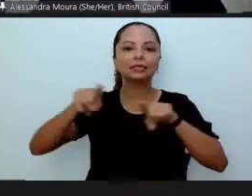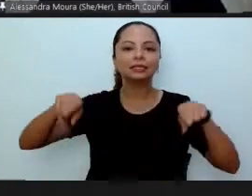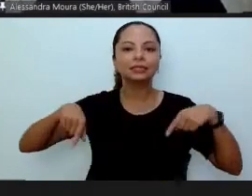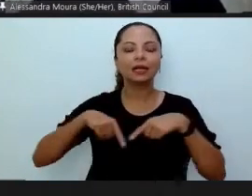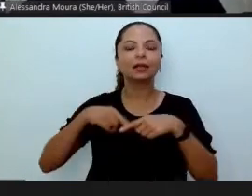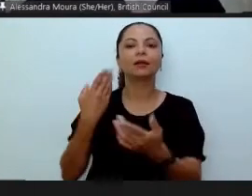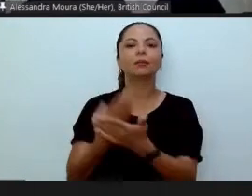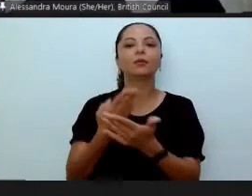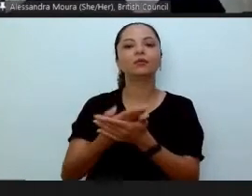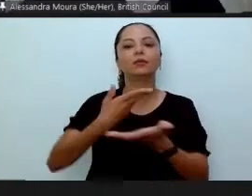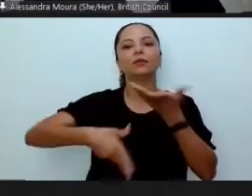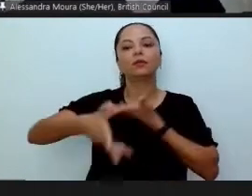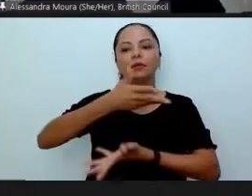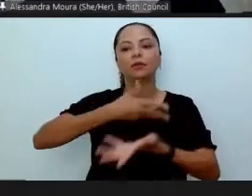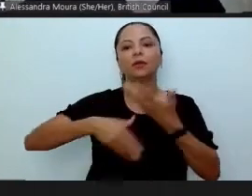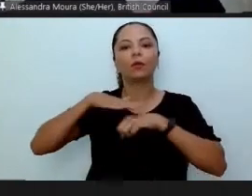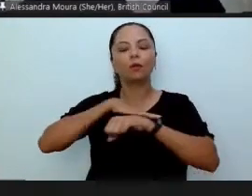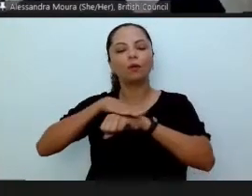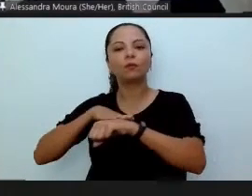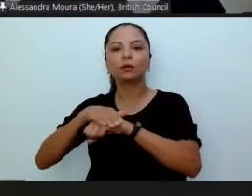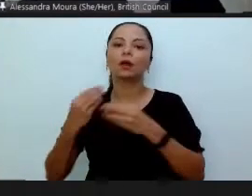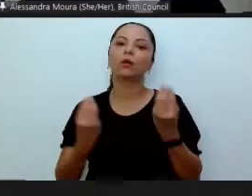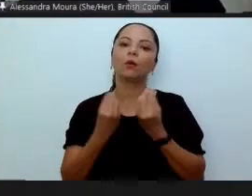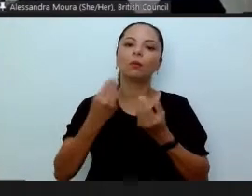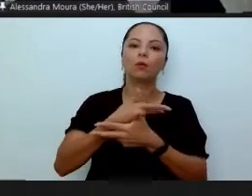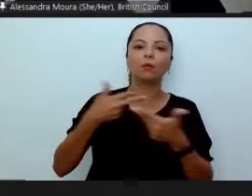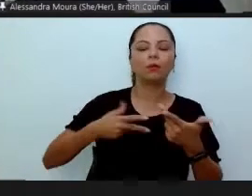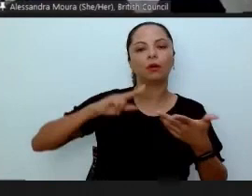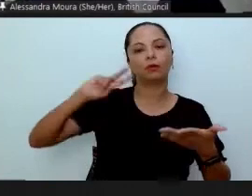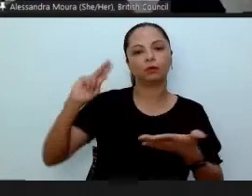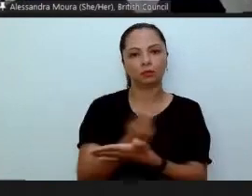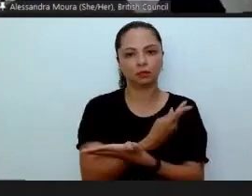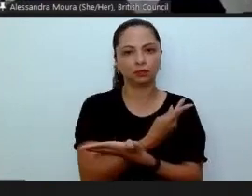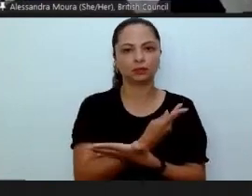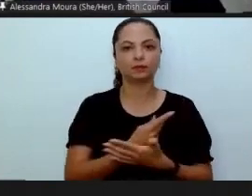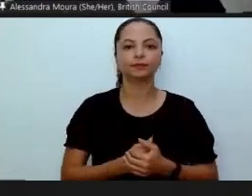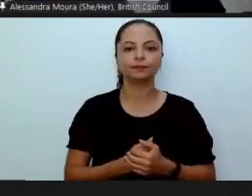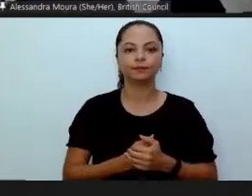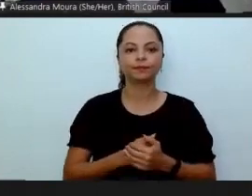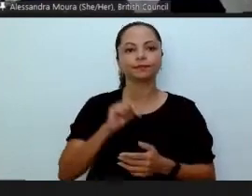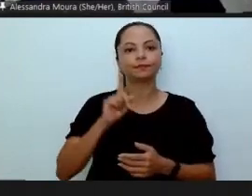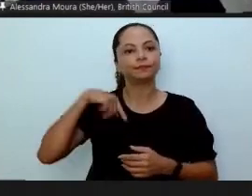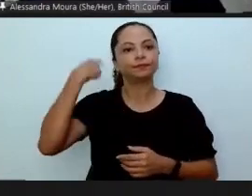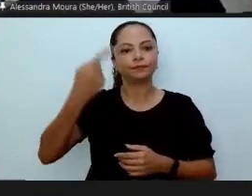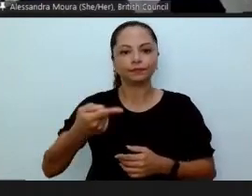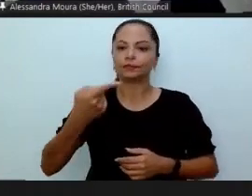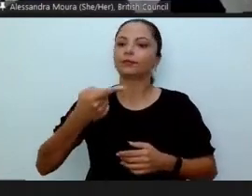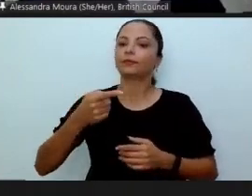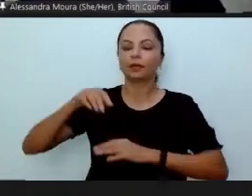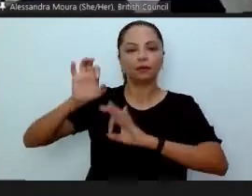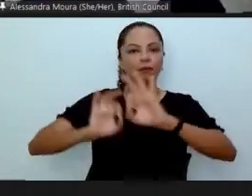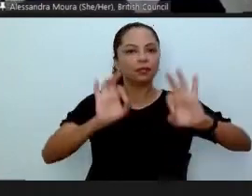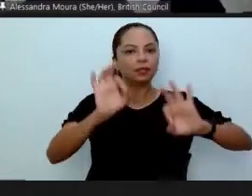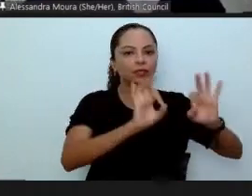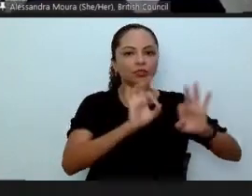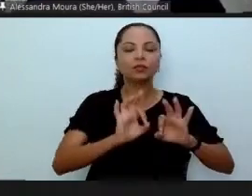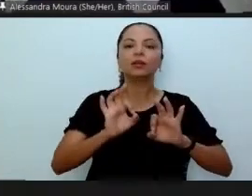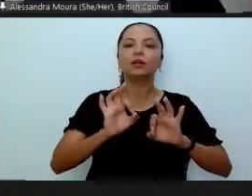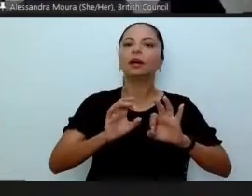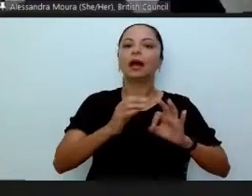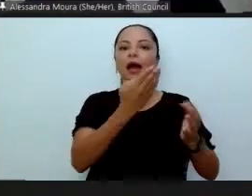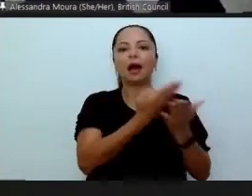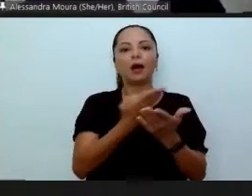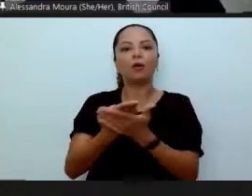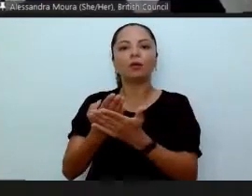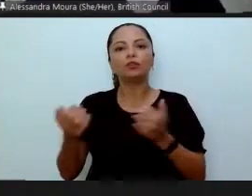Okay, next one, plan and teach a lesson with another teacher. Decide who's going to teach which part of the class. This is a